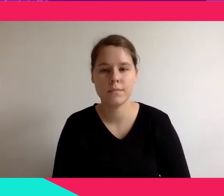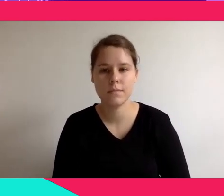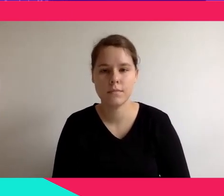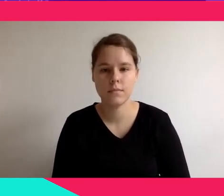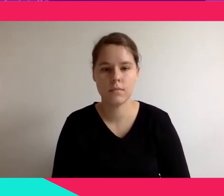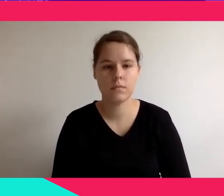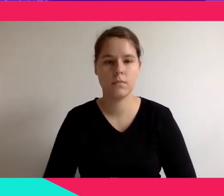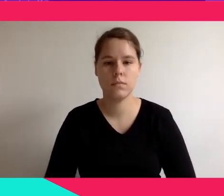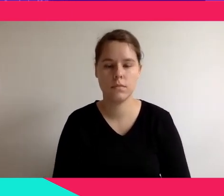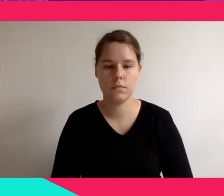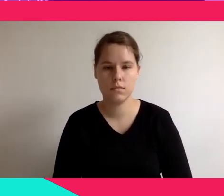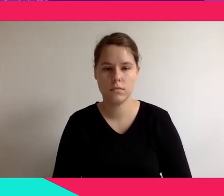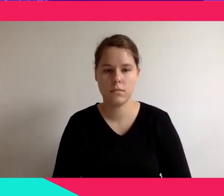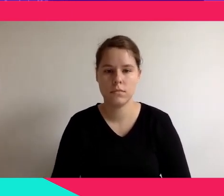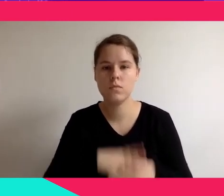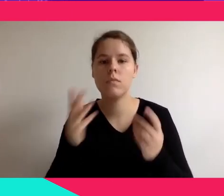communities